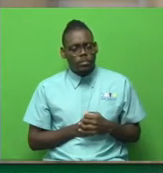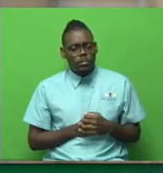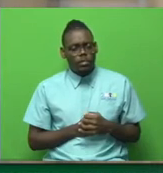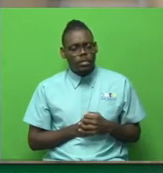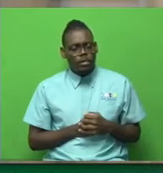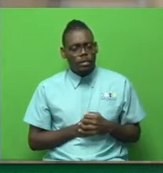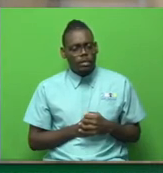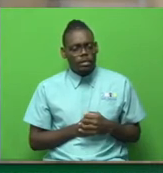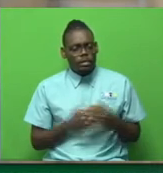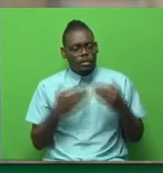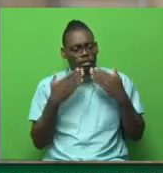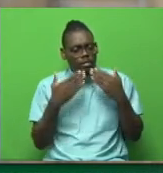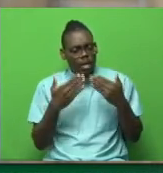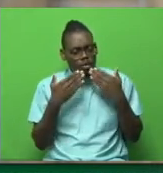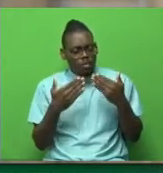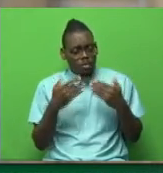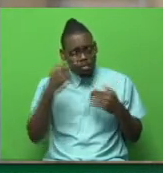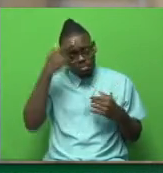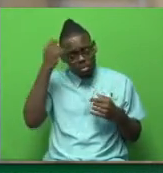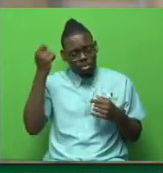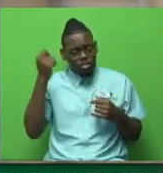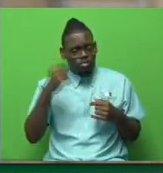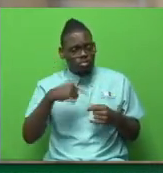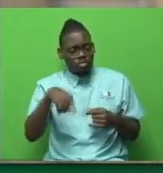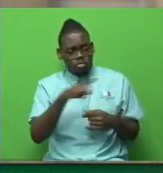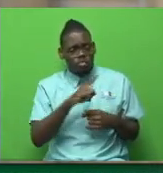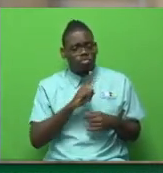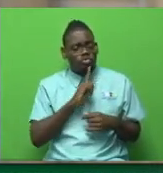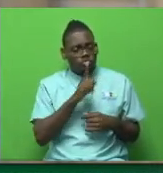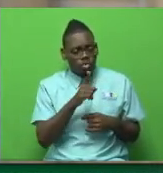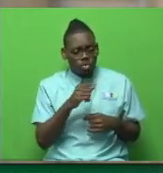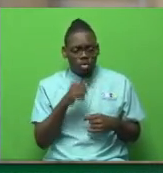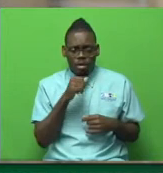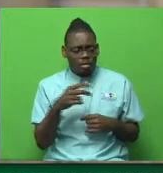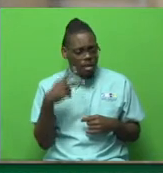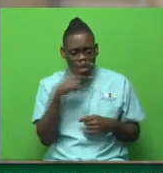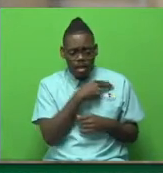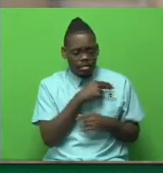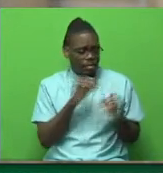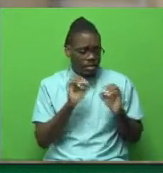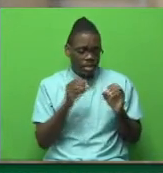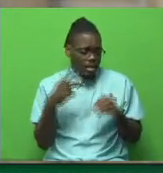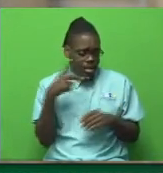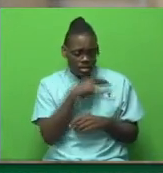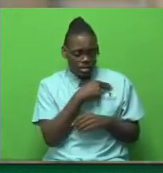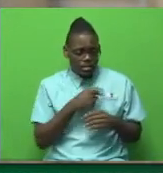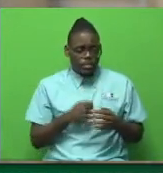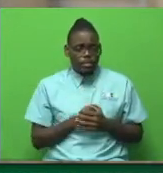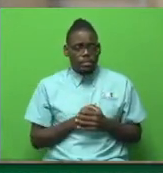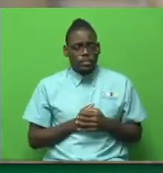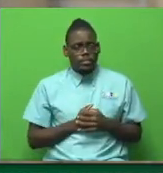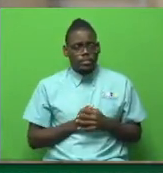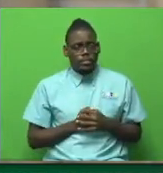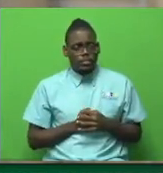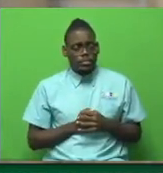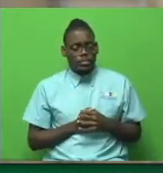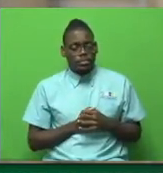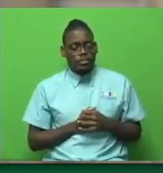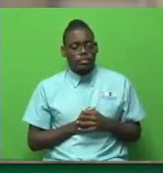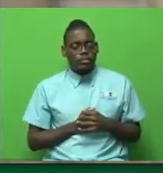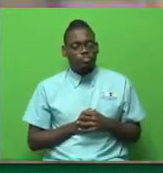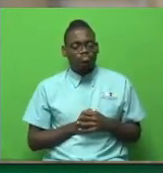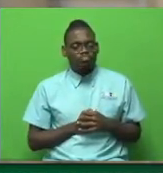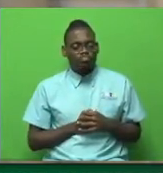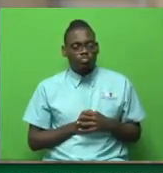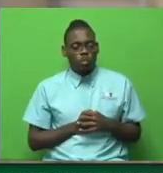moving along this government has committed itself to not devaluing our currency in an effort to protect the poor and we